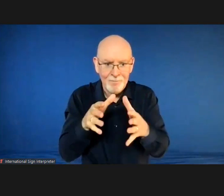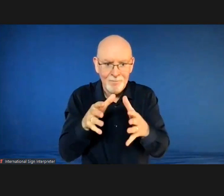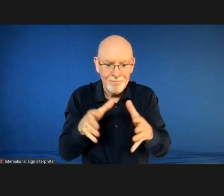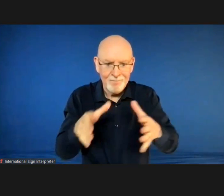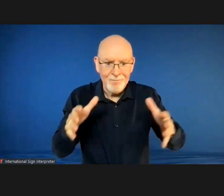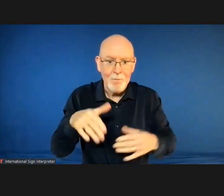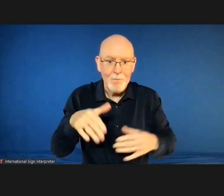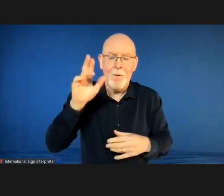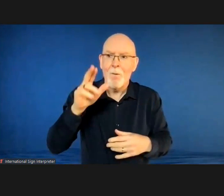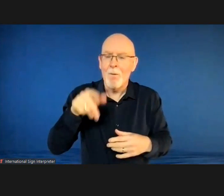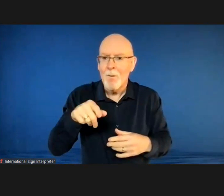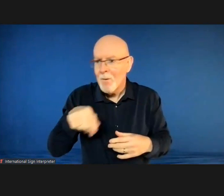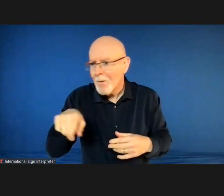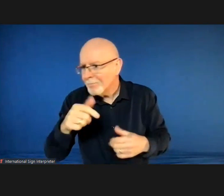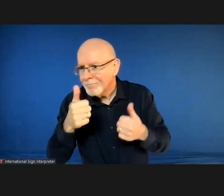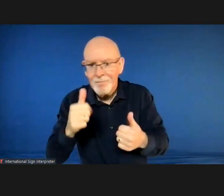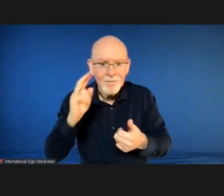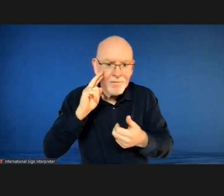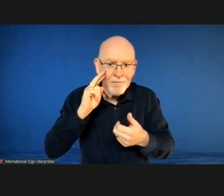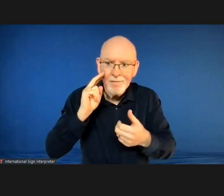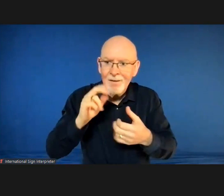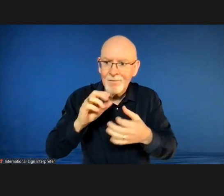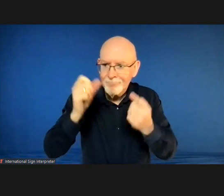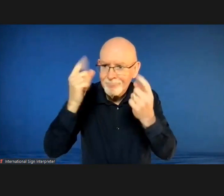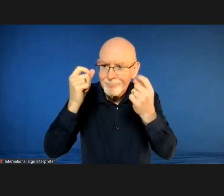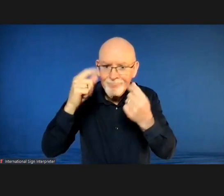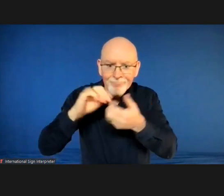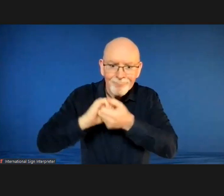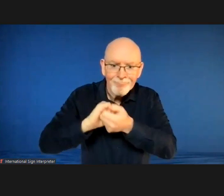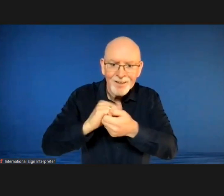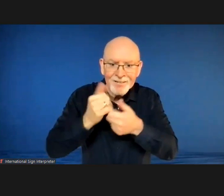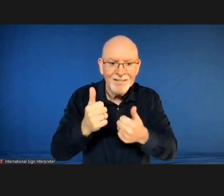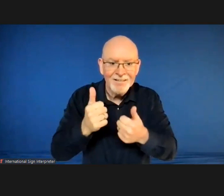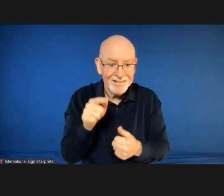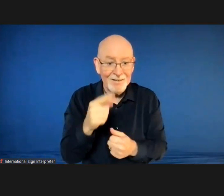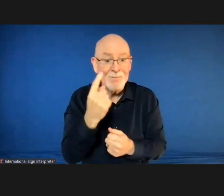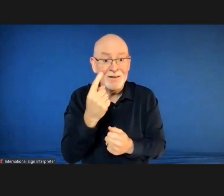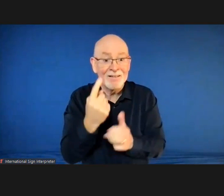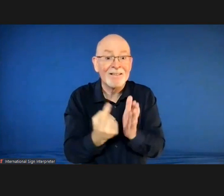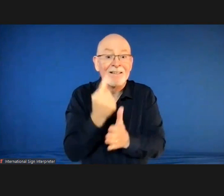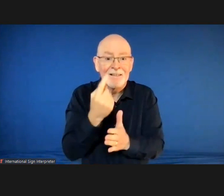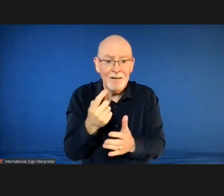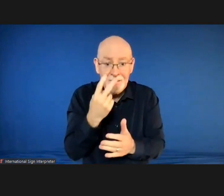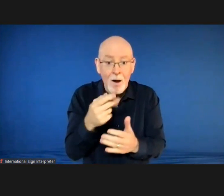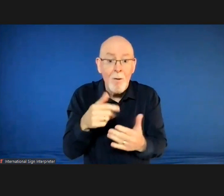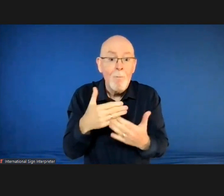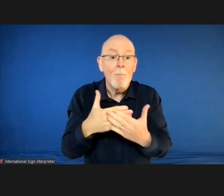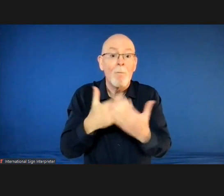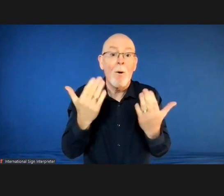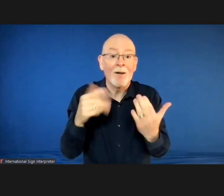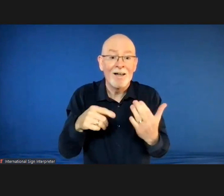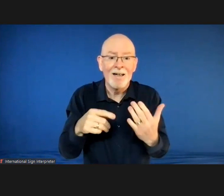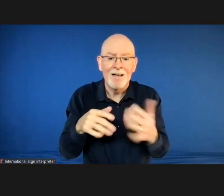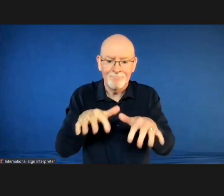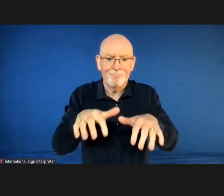that morning assembly that they have. So the hearing peers, the classmates of the